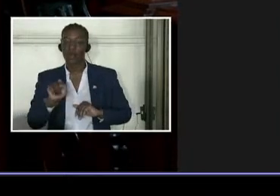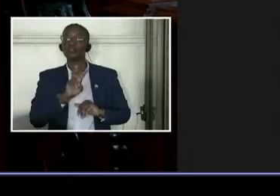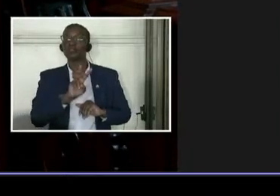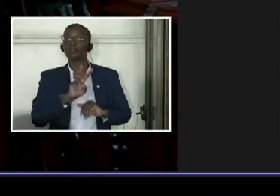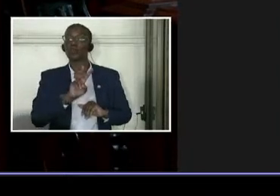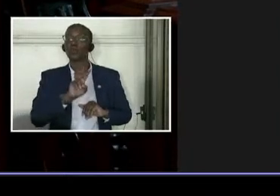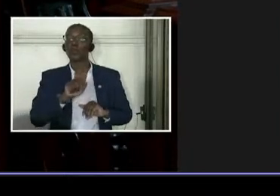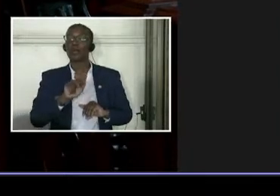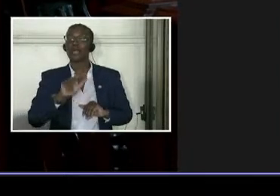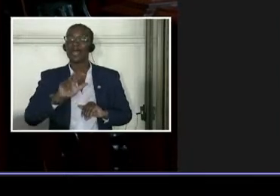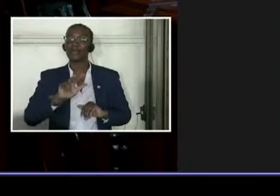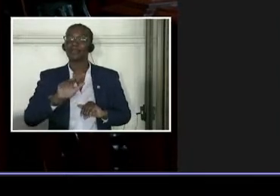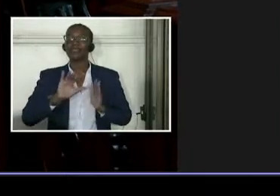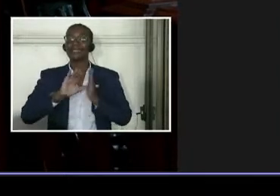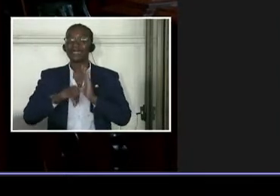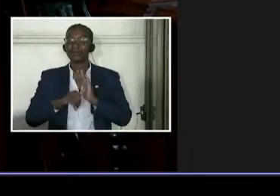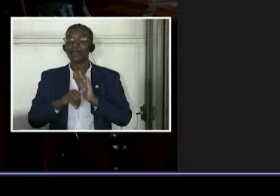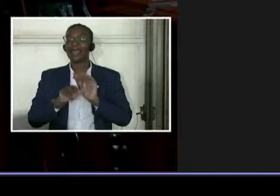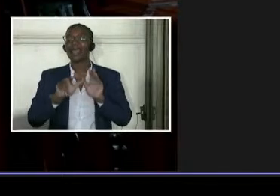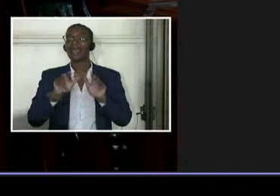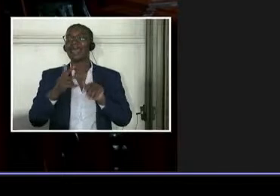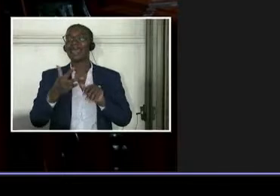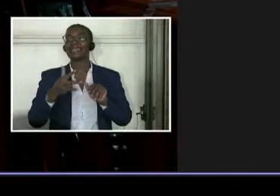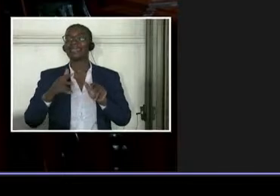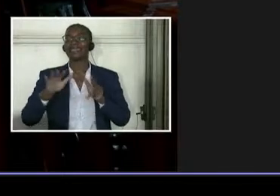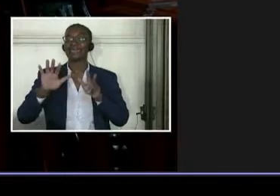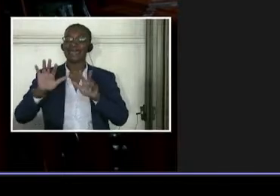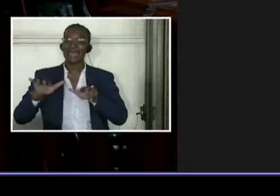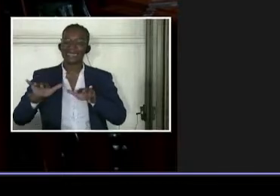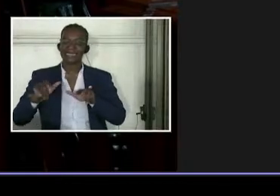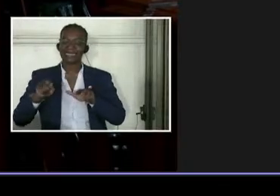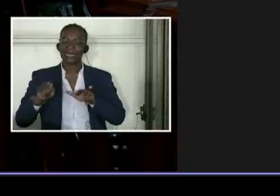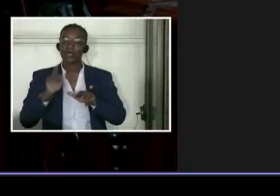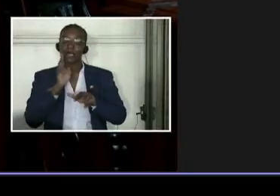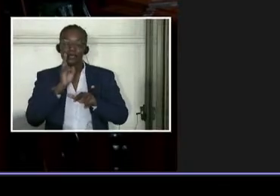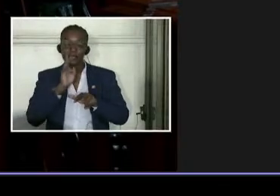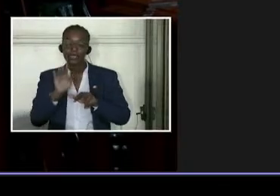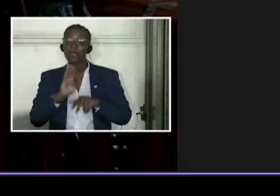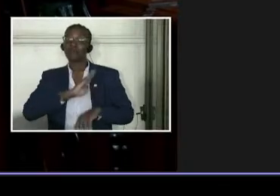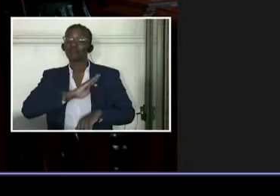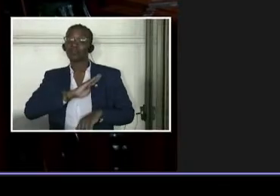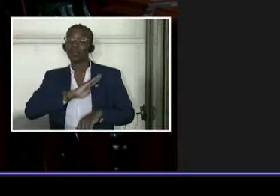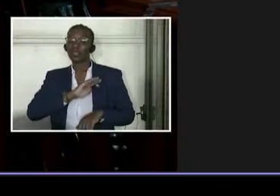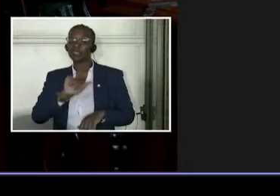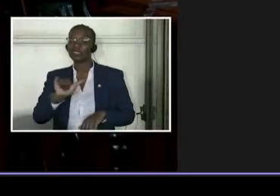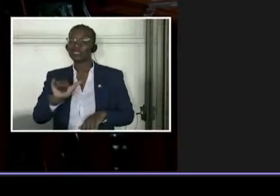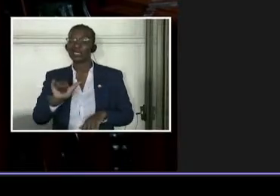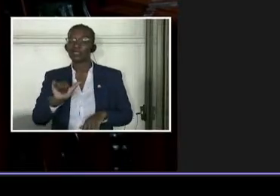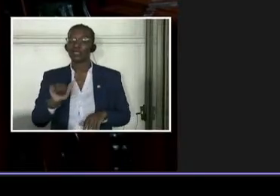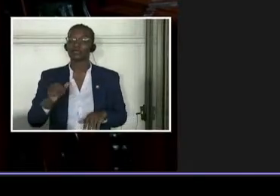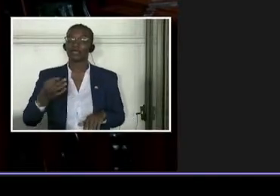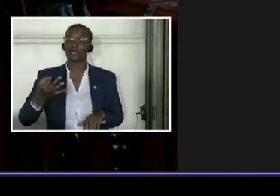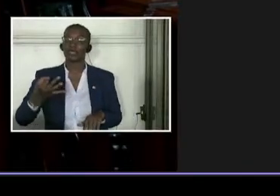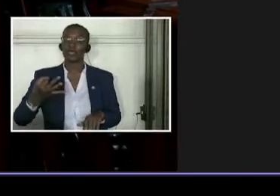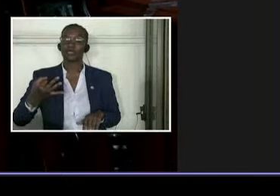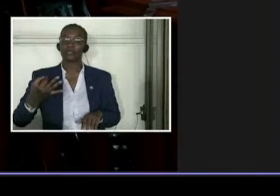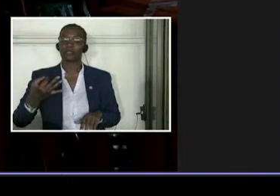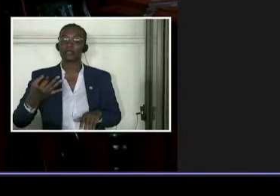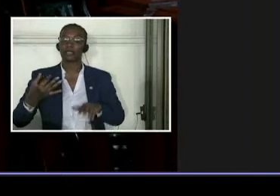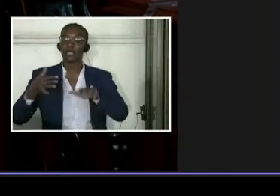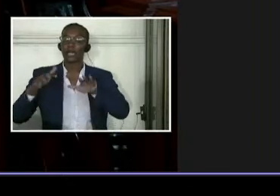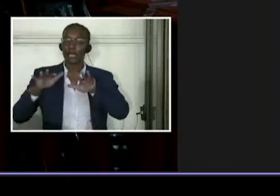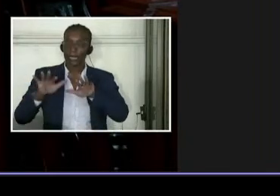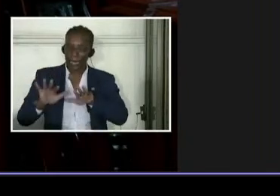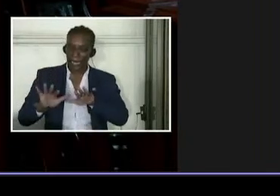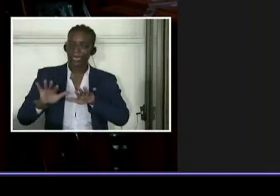286. Disabled, 818, you can see there. And then military veterans at 639 million rands. This